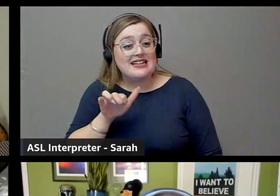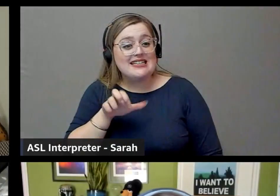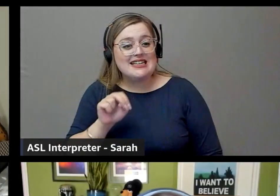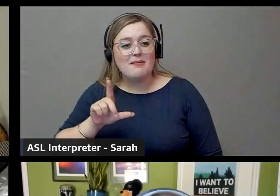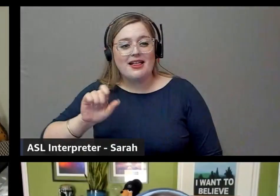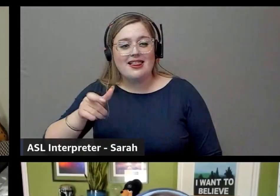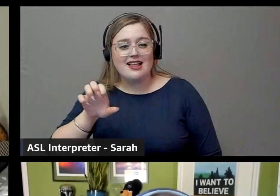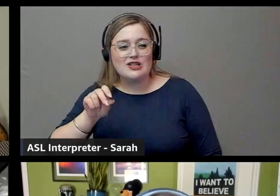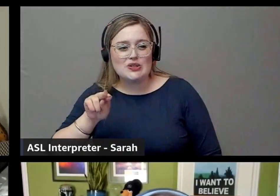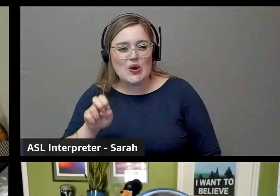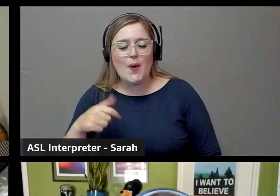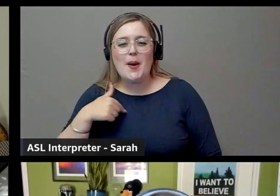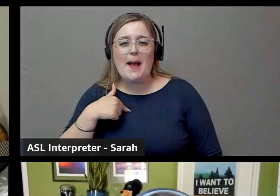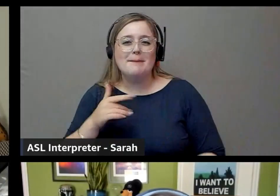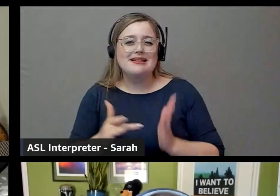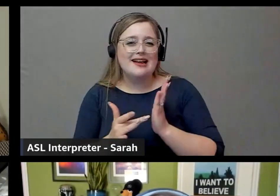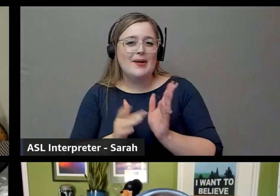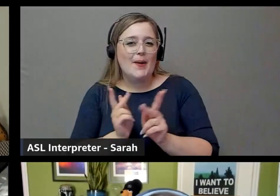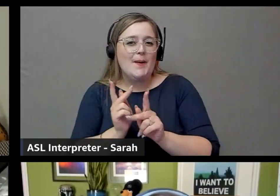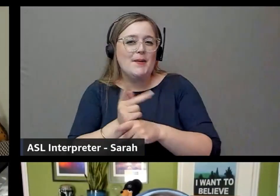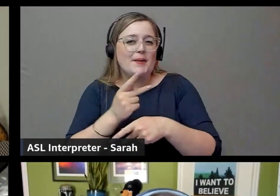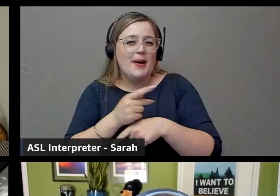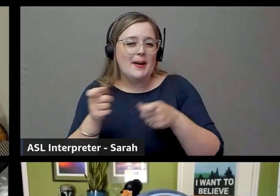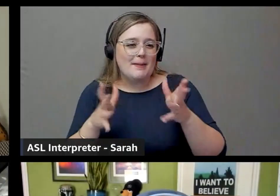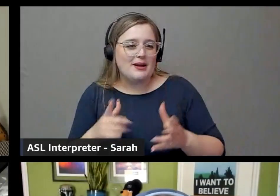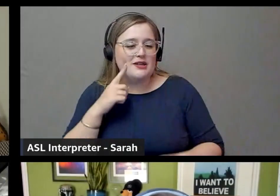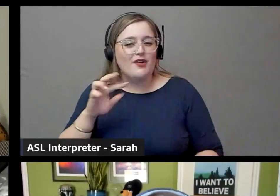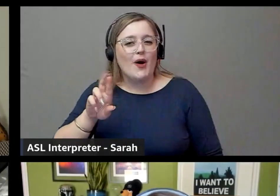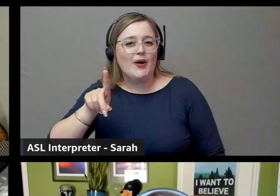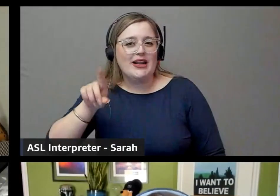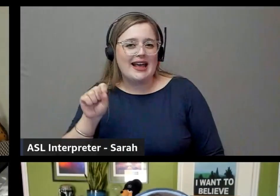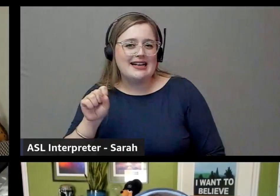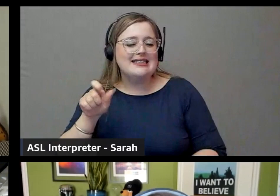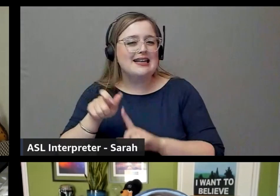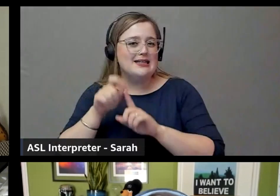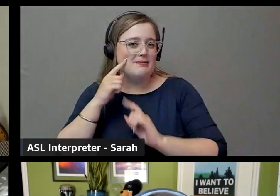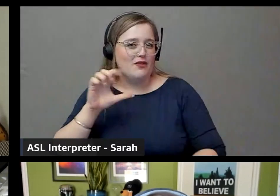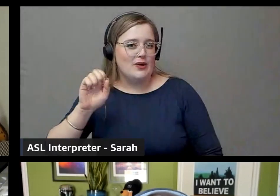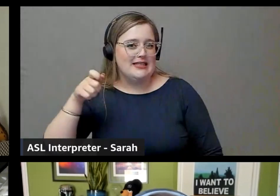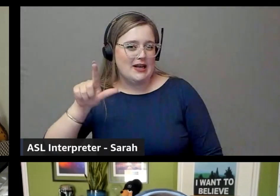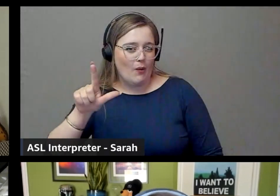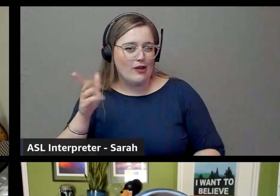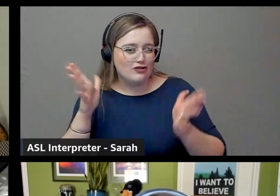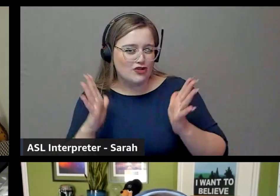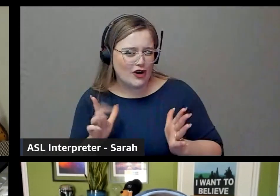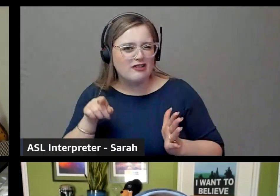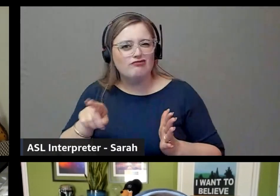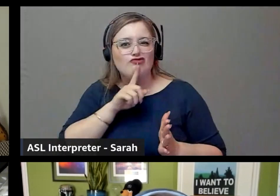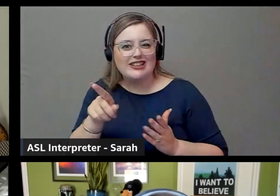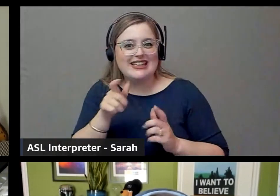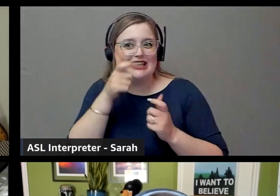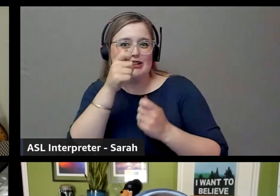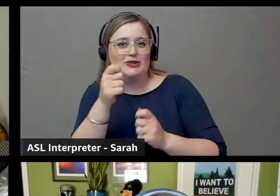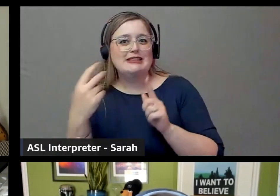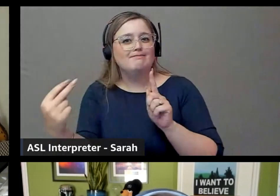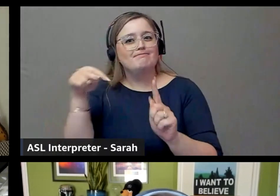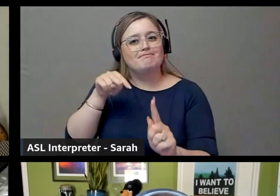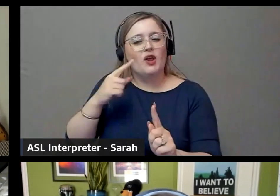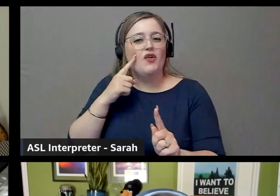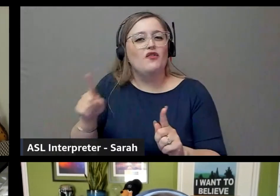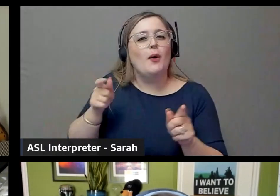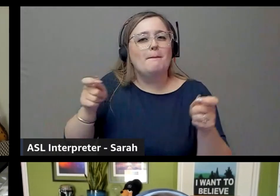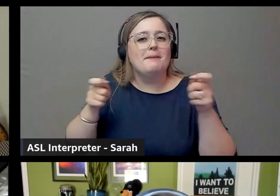product manager for RDS Custom for SQL Server. RDS Custom for SQL Server is a really interesting take on